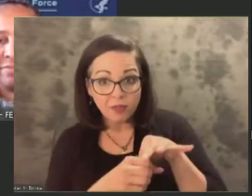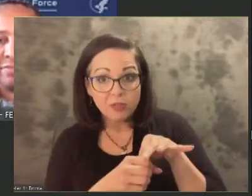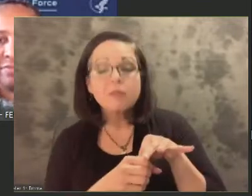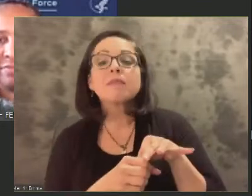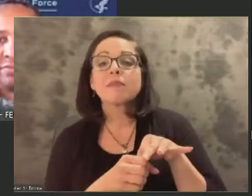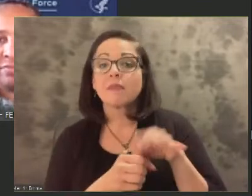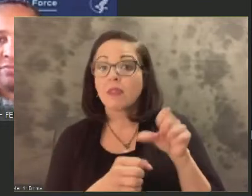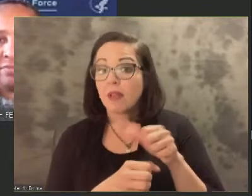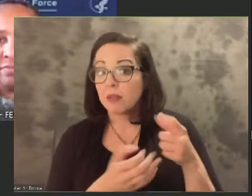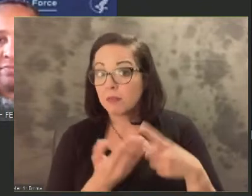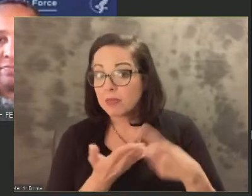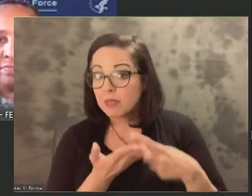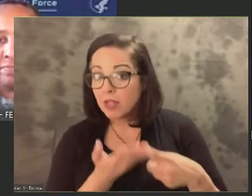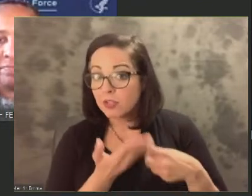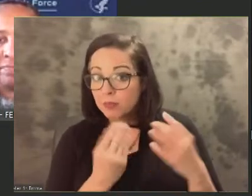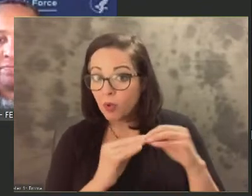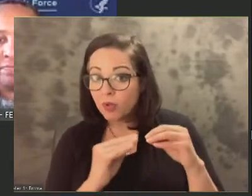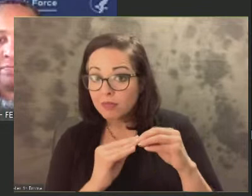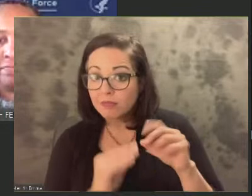discussion?